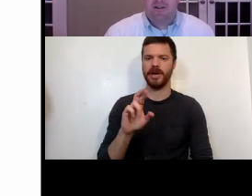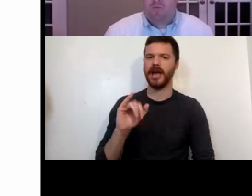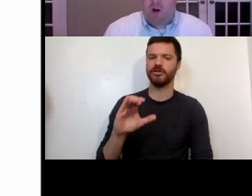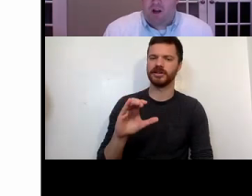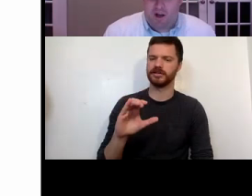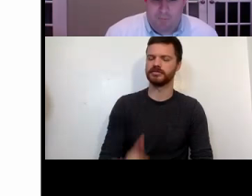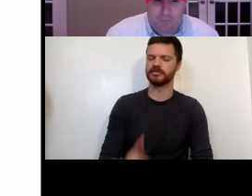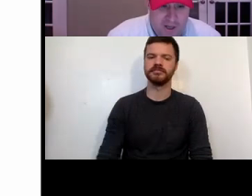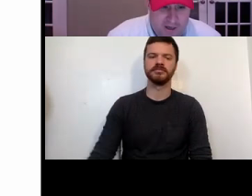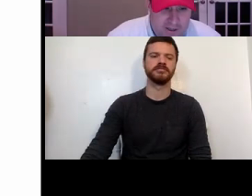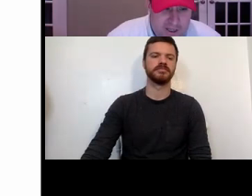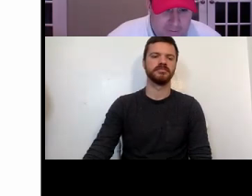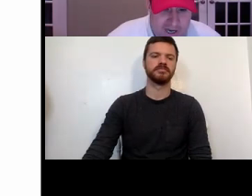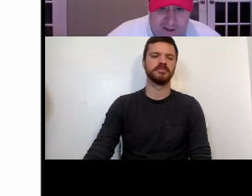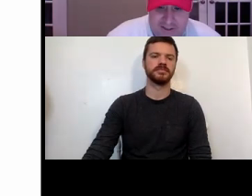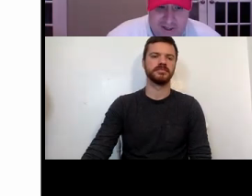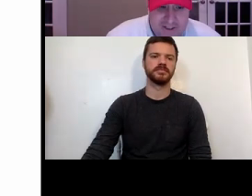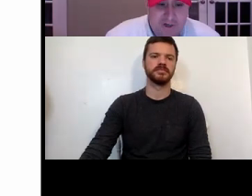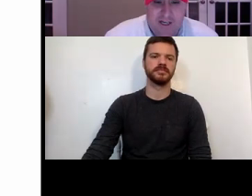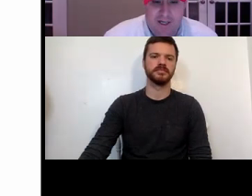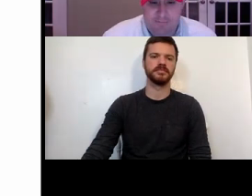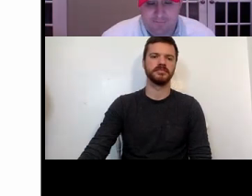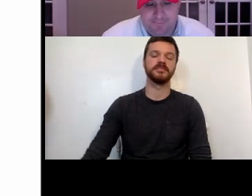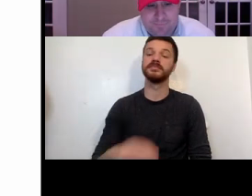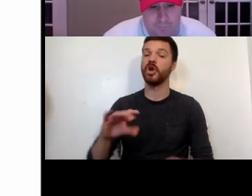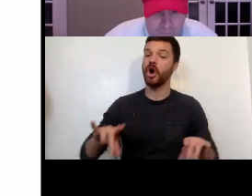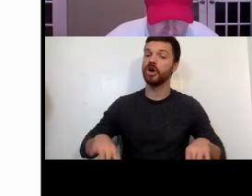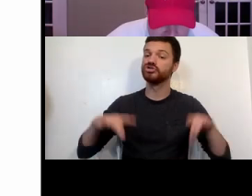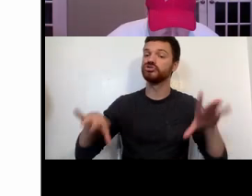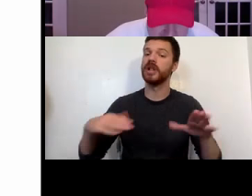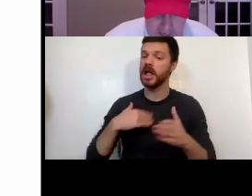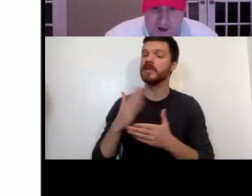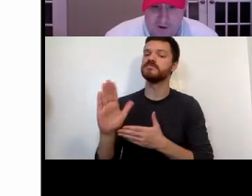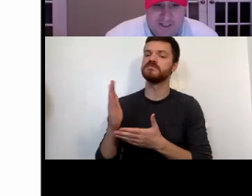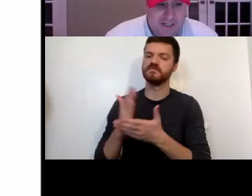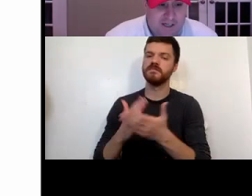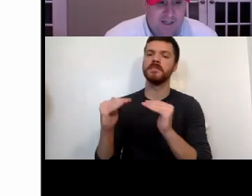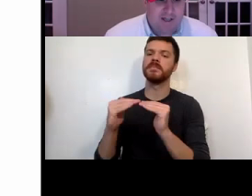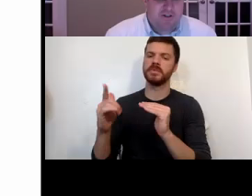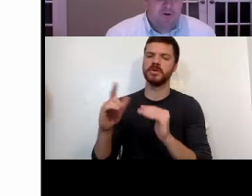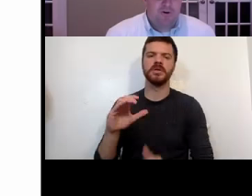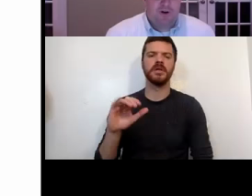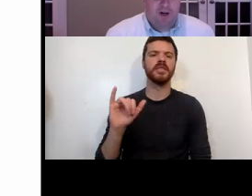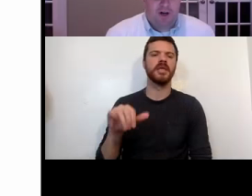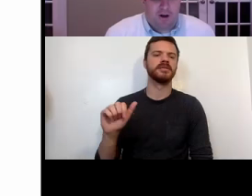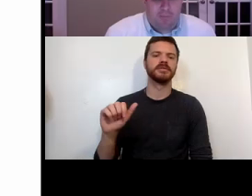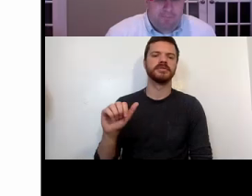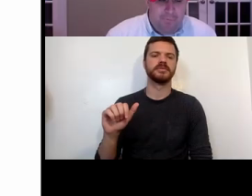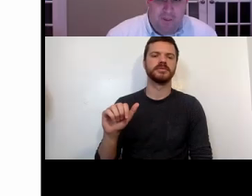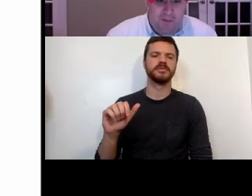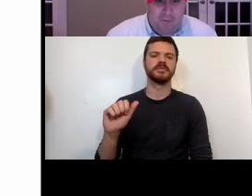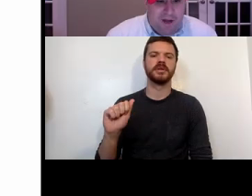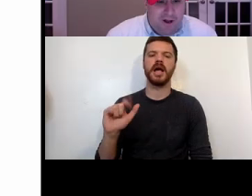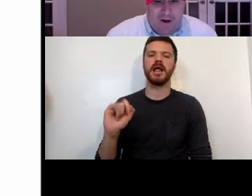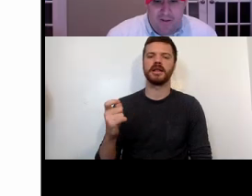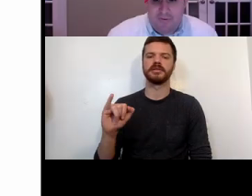there's some work by colleagues in Australia and at Karolinska to